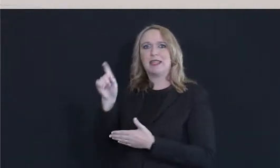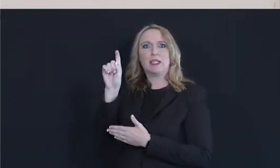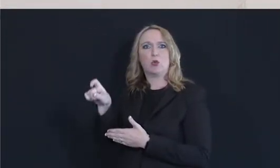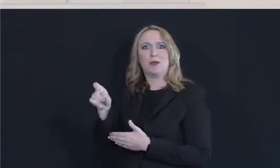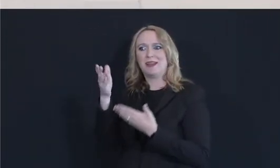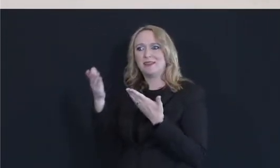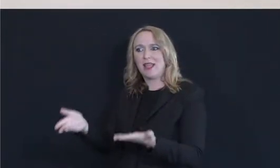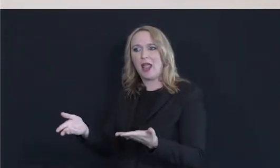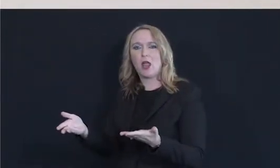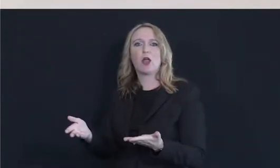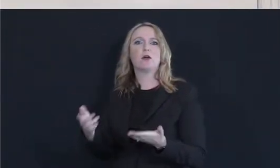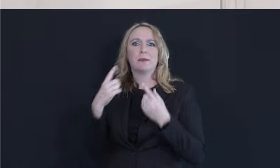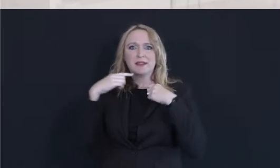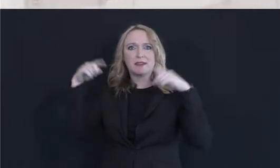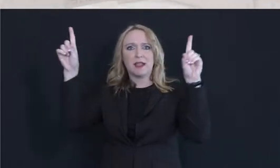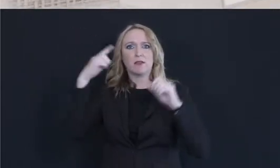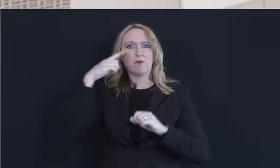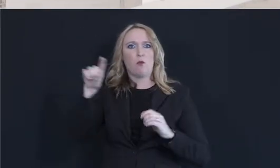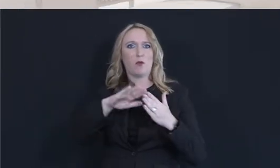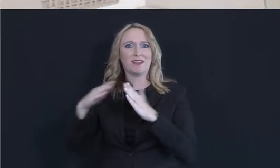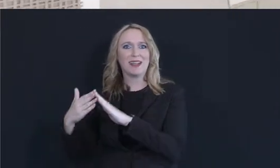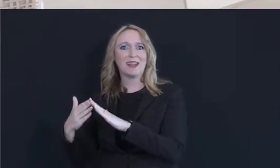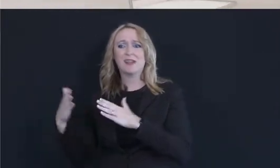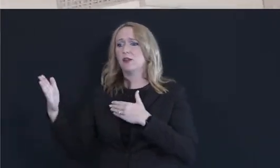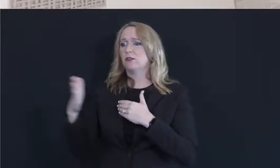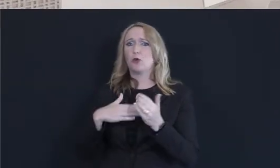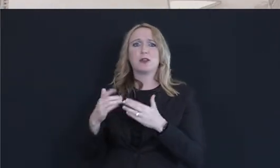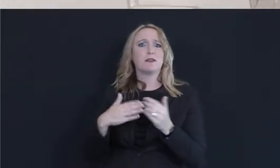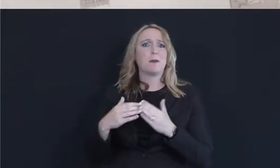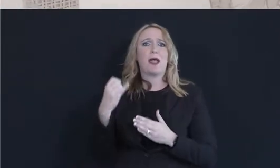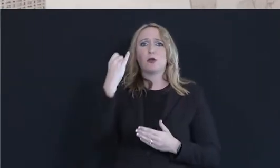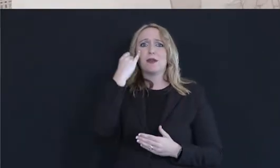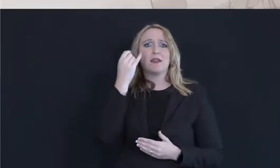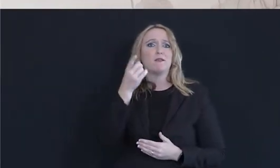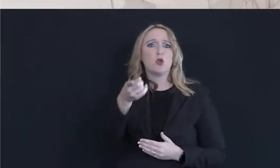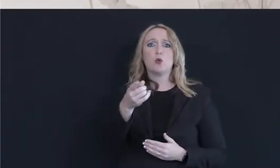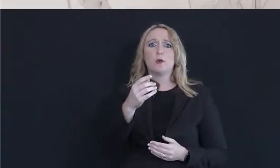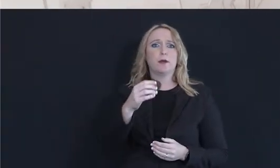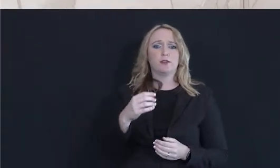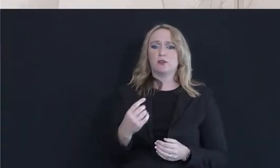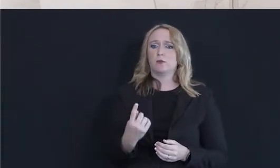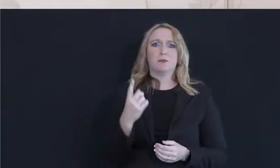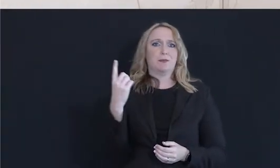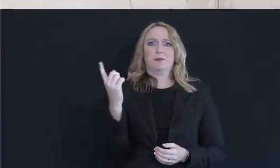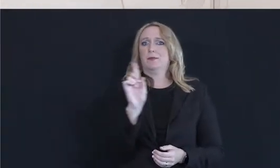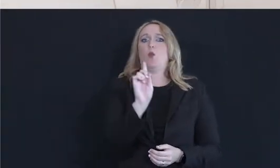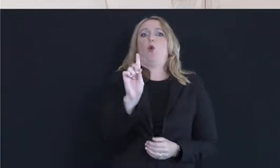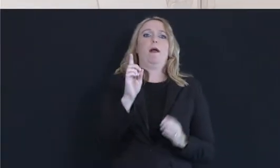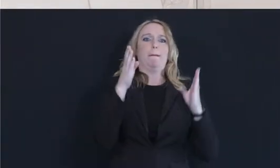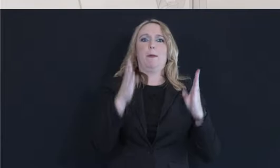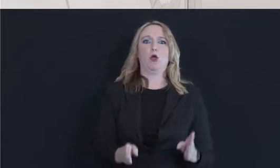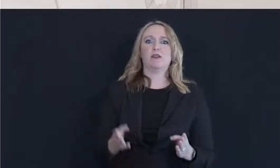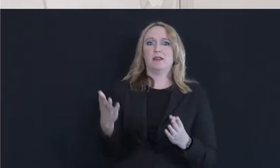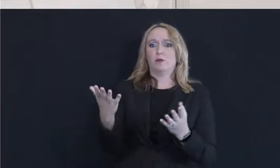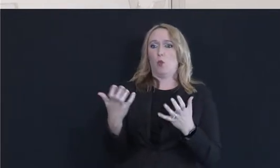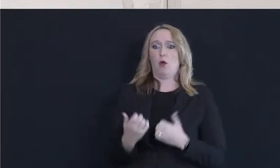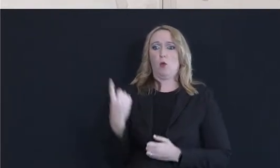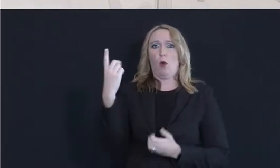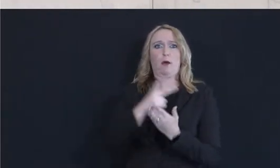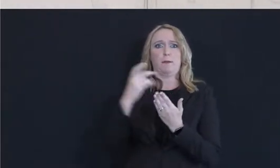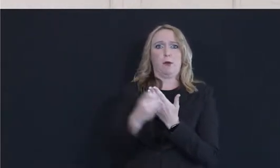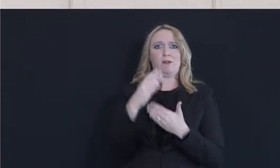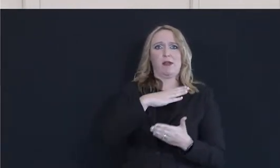multi-million dollar project or you're just a homeowner trying to fix your fence you deserve world-class customer service at Fort Worth City Hall